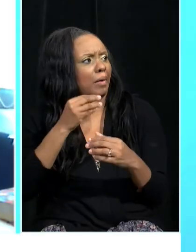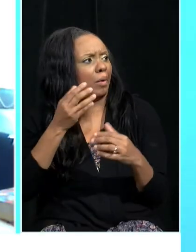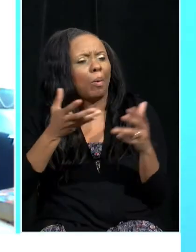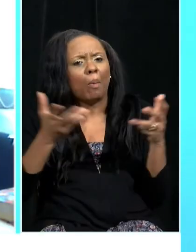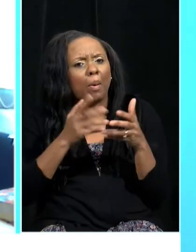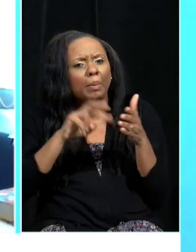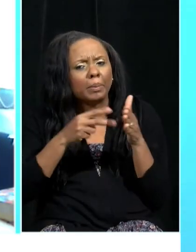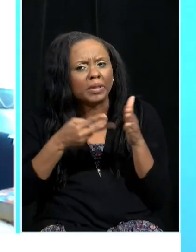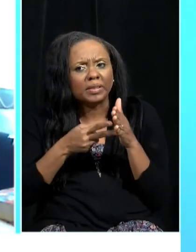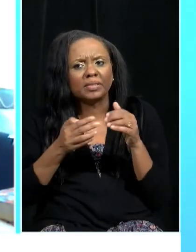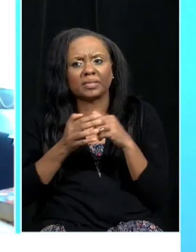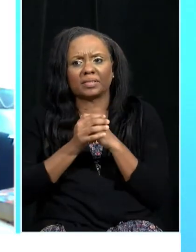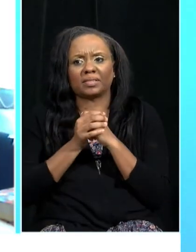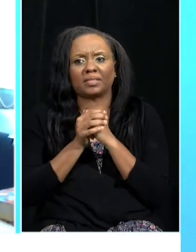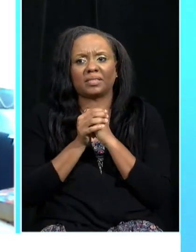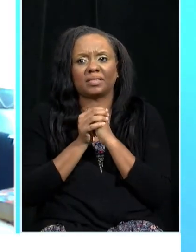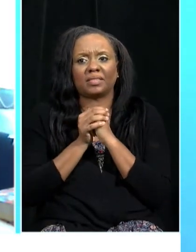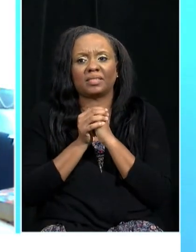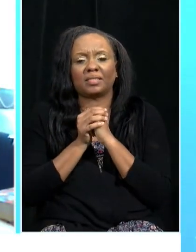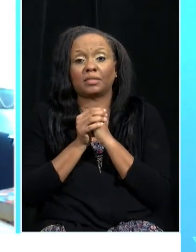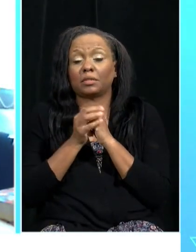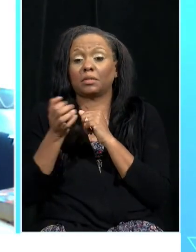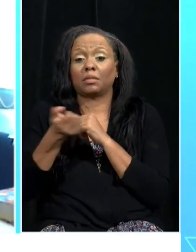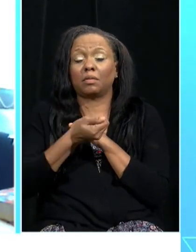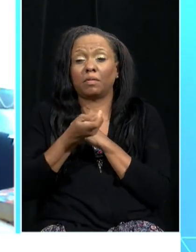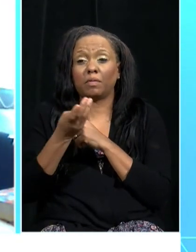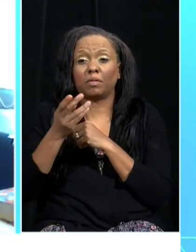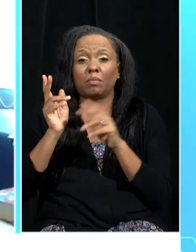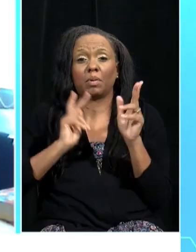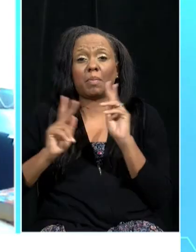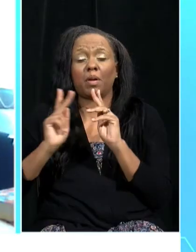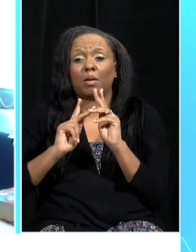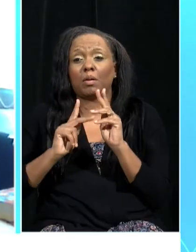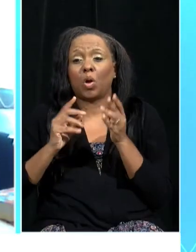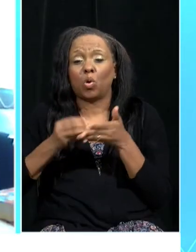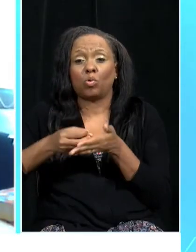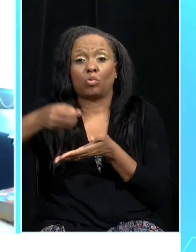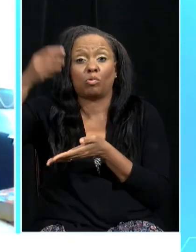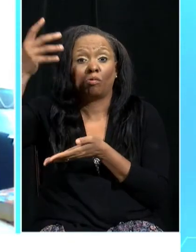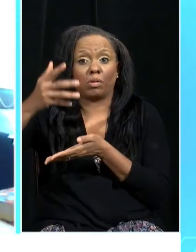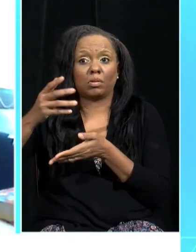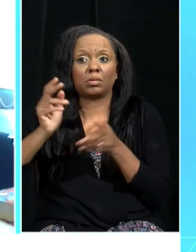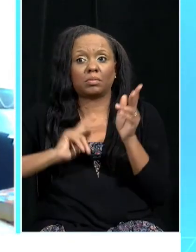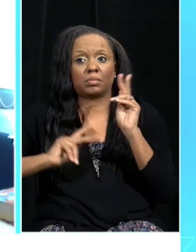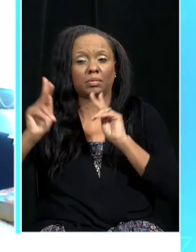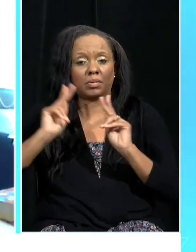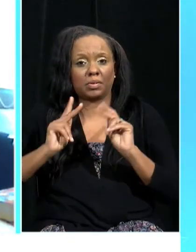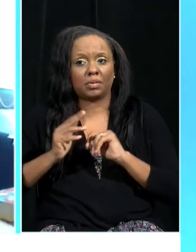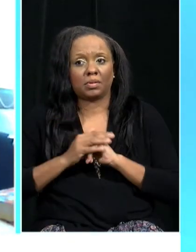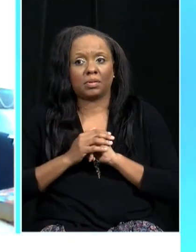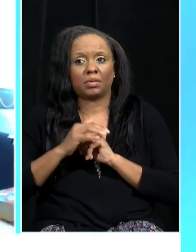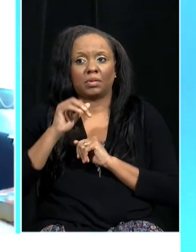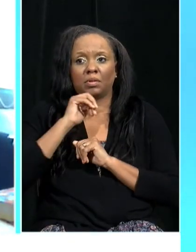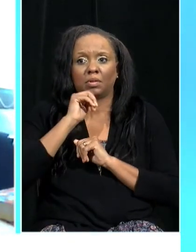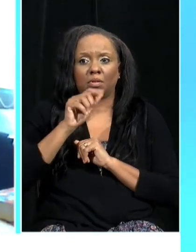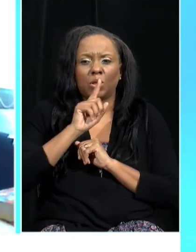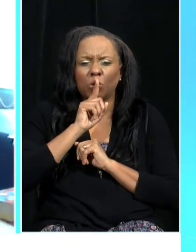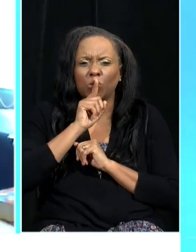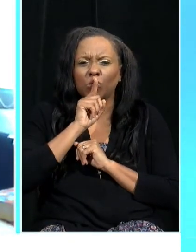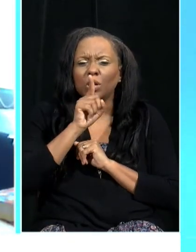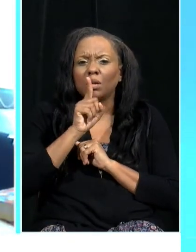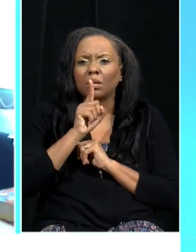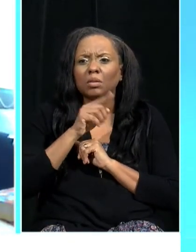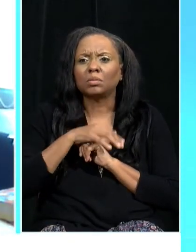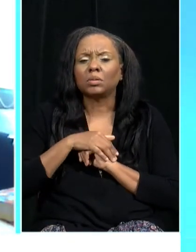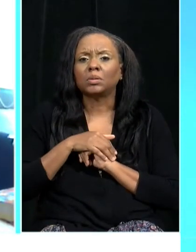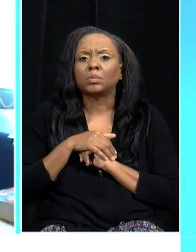see that there are a few wealthy elites that some of them or most of them are not necessarily immersed or oriented towards production